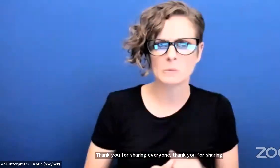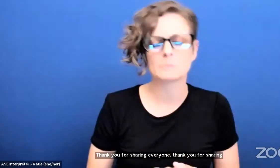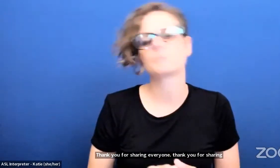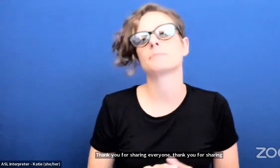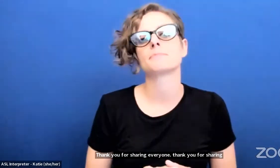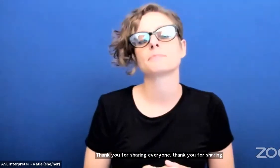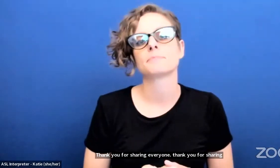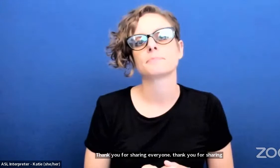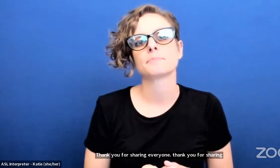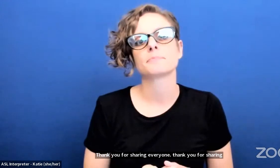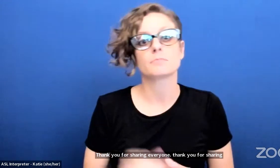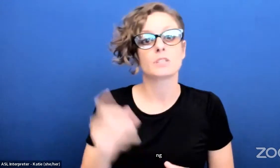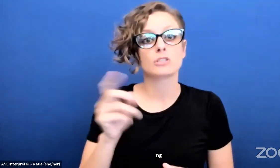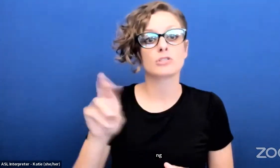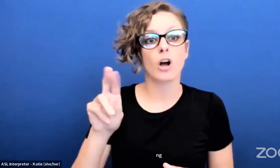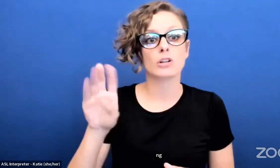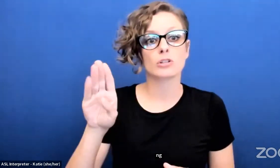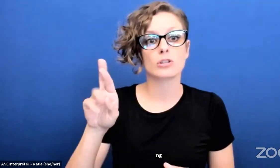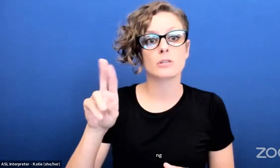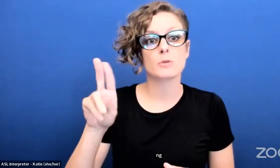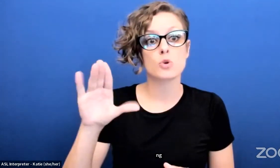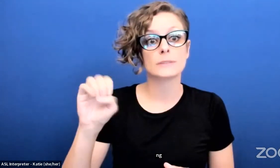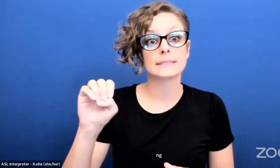Oh, Dr. Bruce.